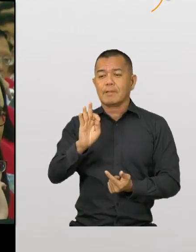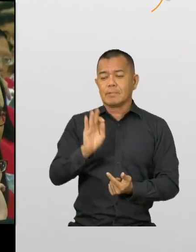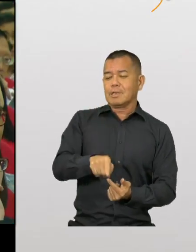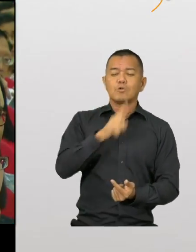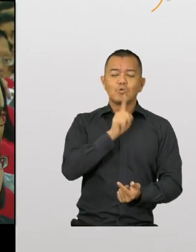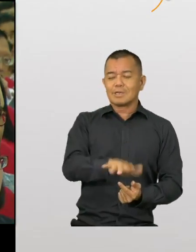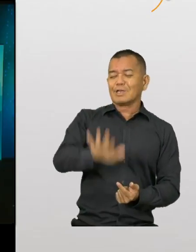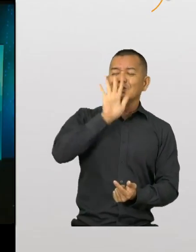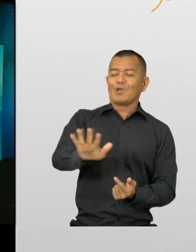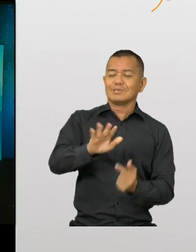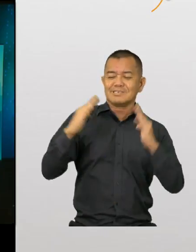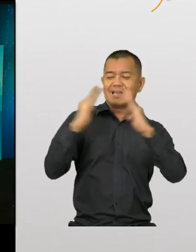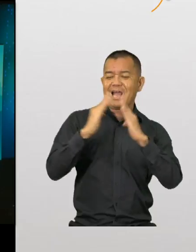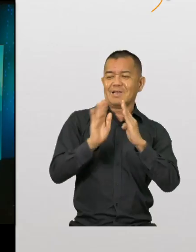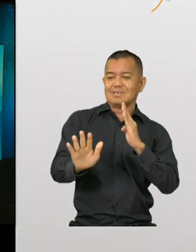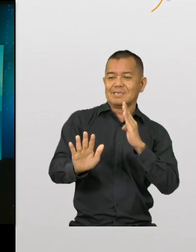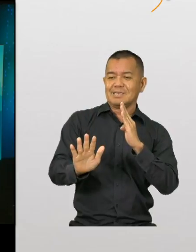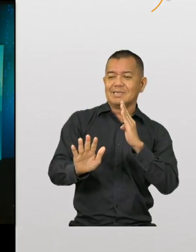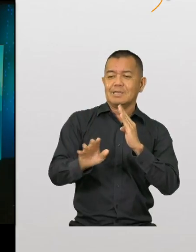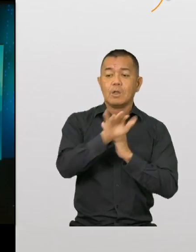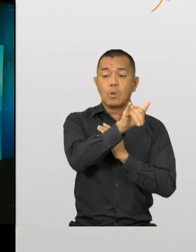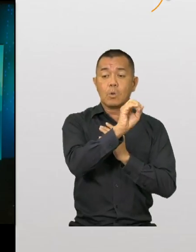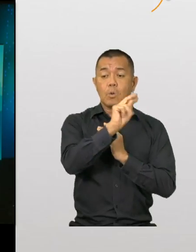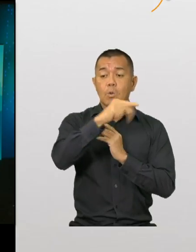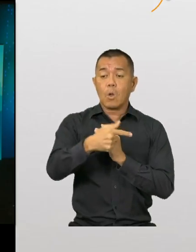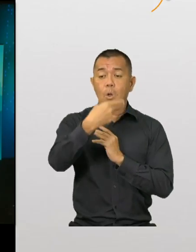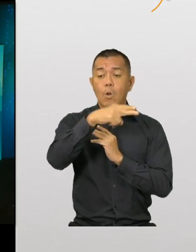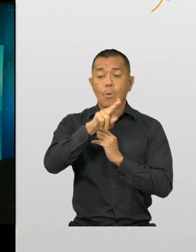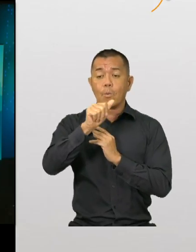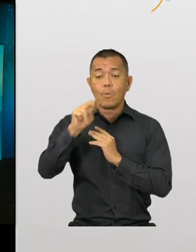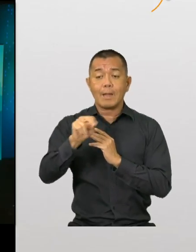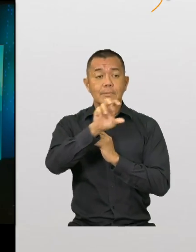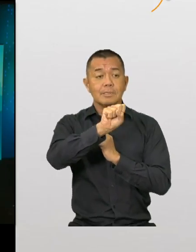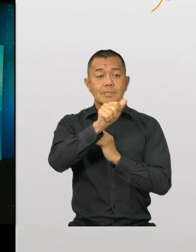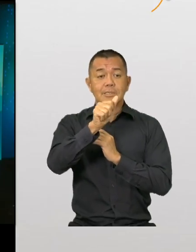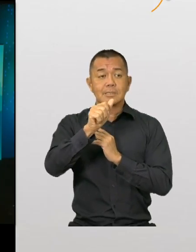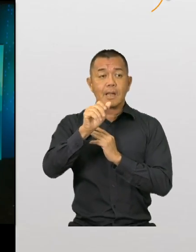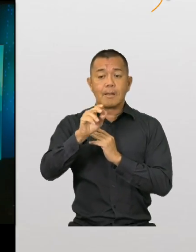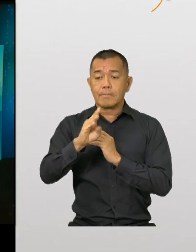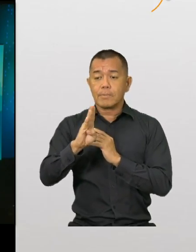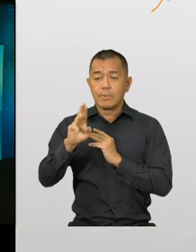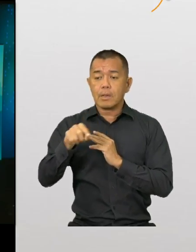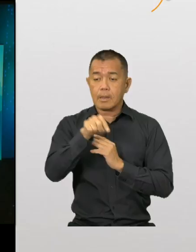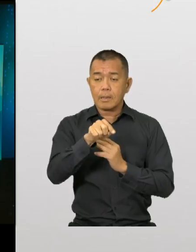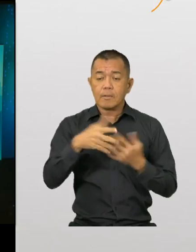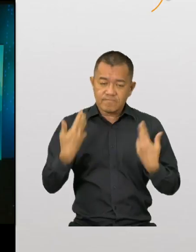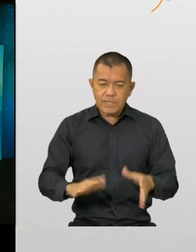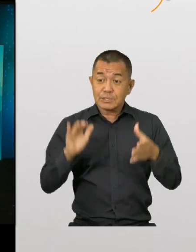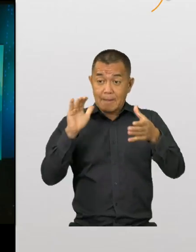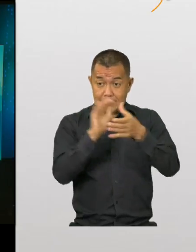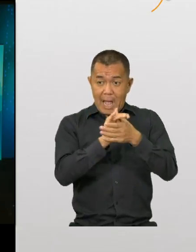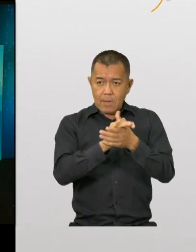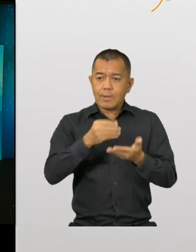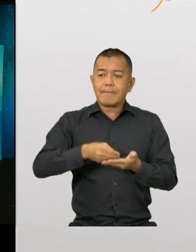Take Yong Kwang and Sabrina, for example. They got married recently, they bought a 4-room flat, BTO flat in Punggol. They